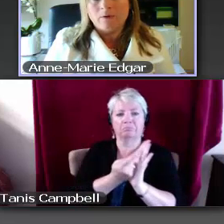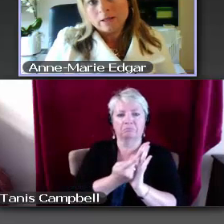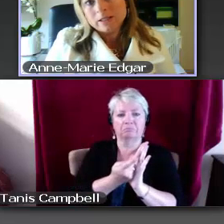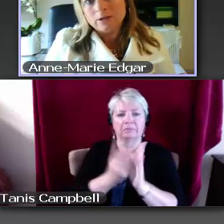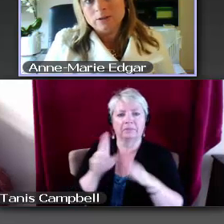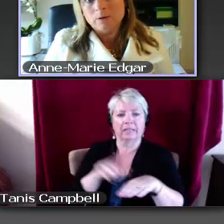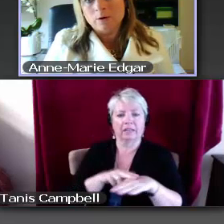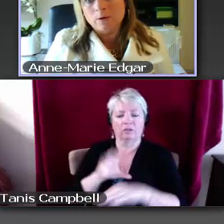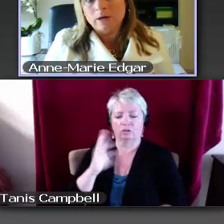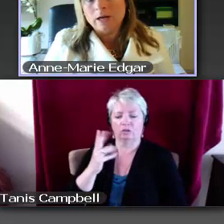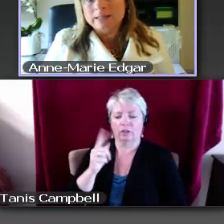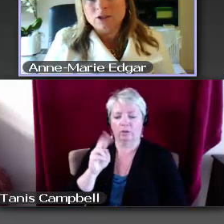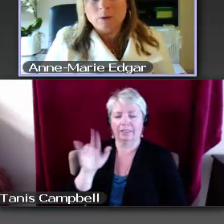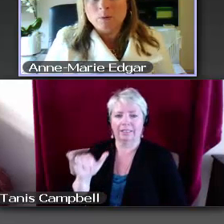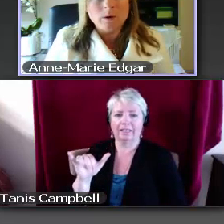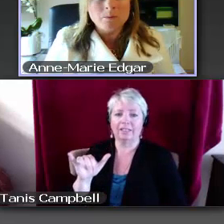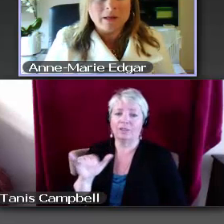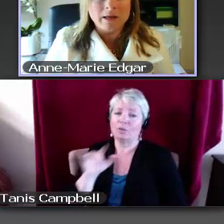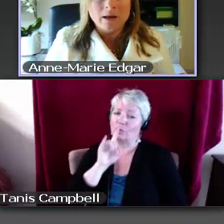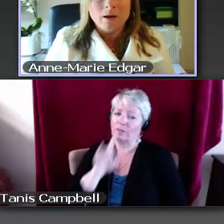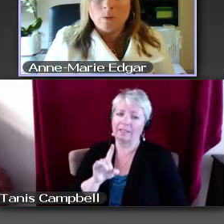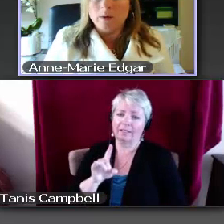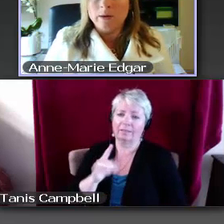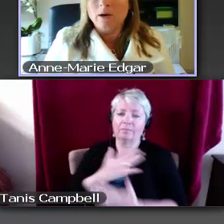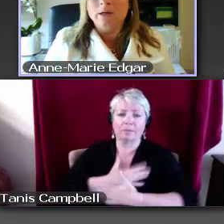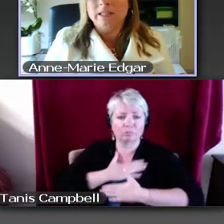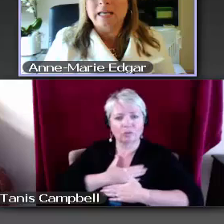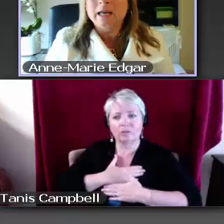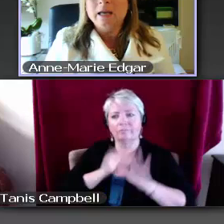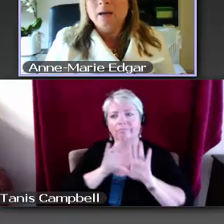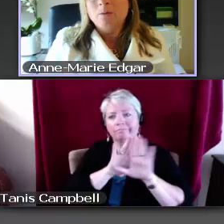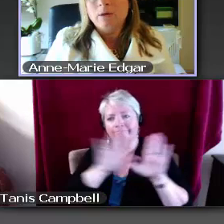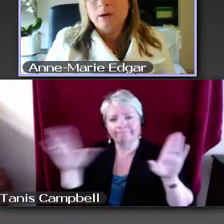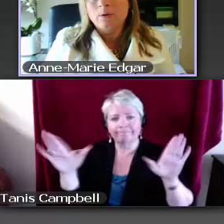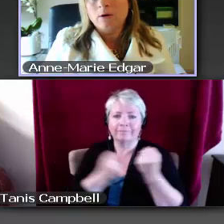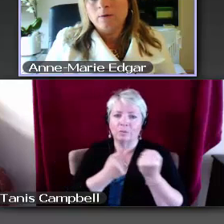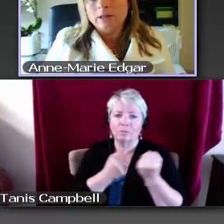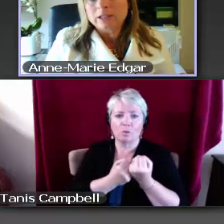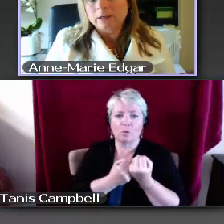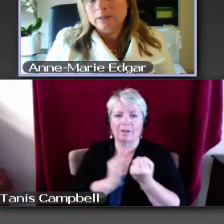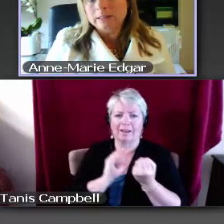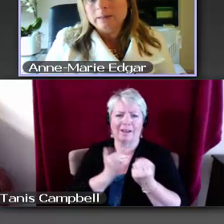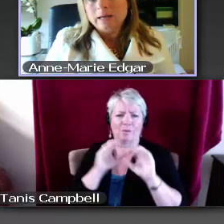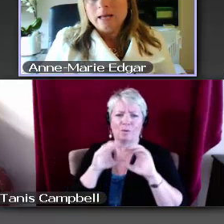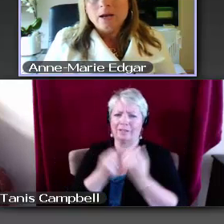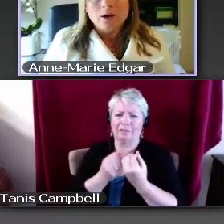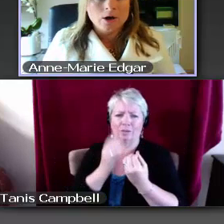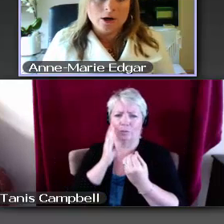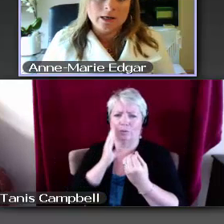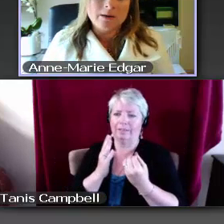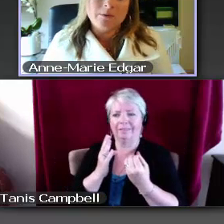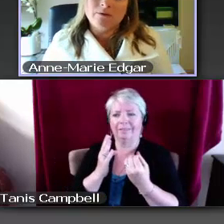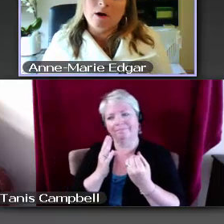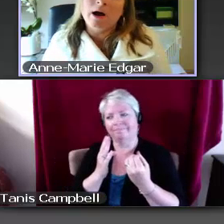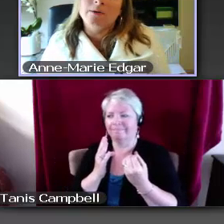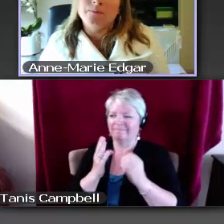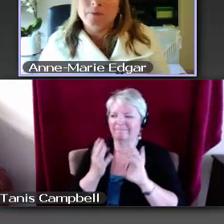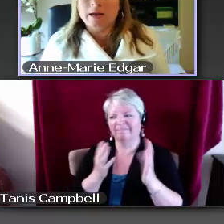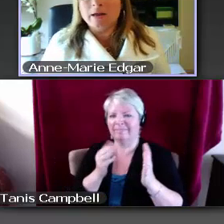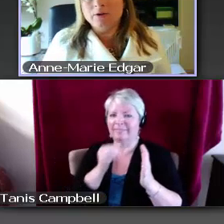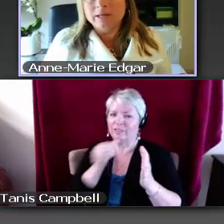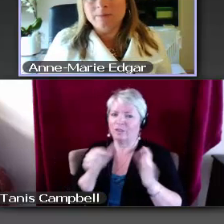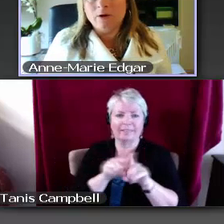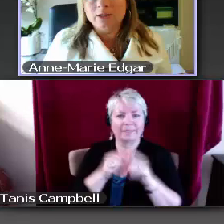the help of volunteers with our organization. We wouldn't be where we are today without our volunteers. Currently, we've